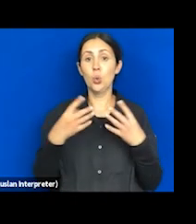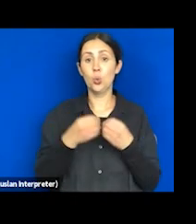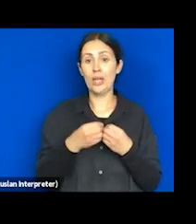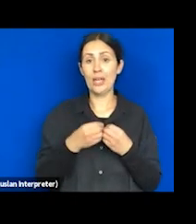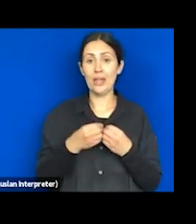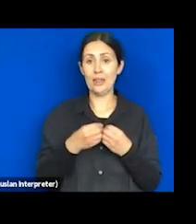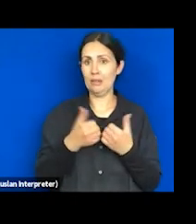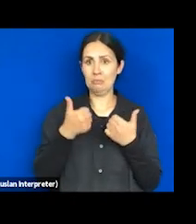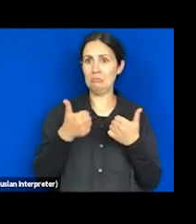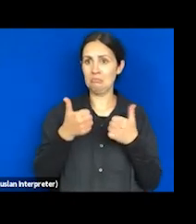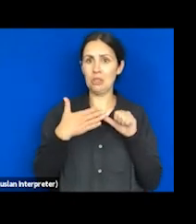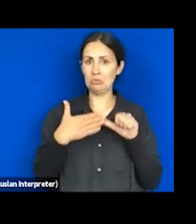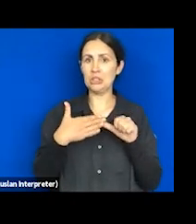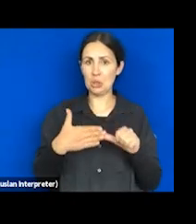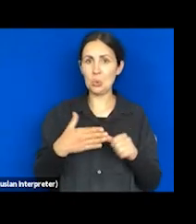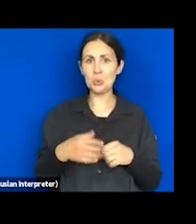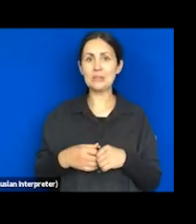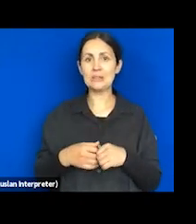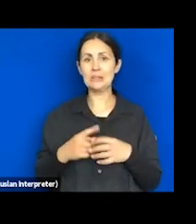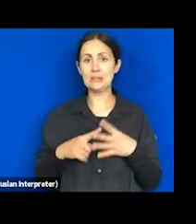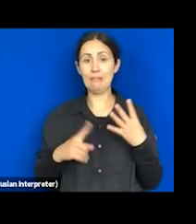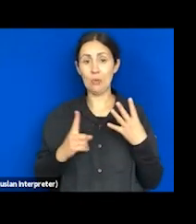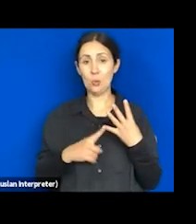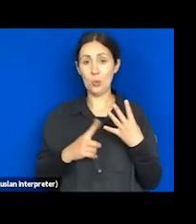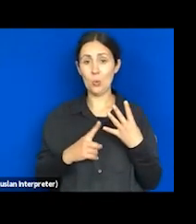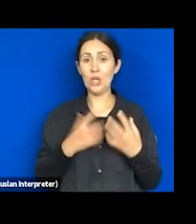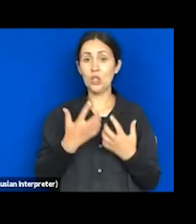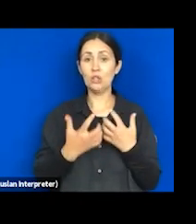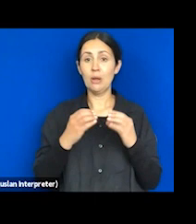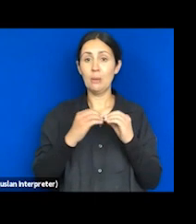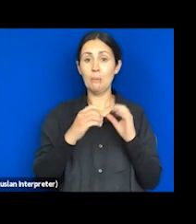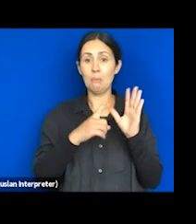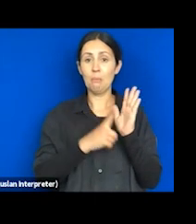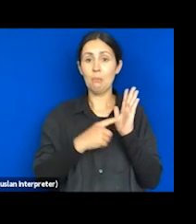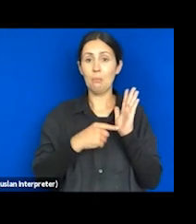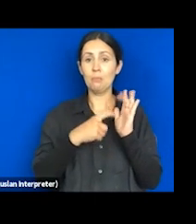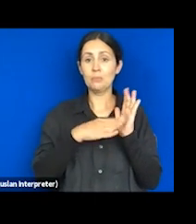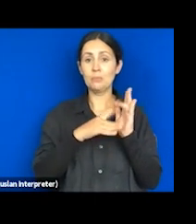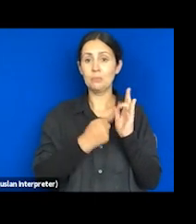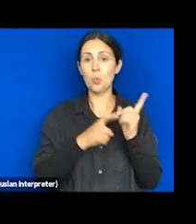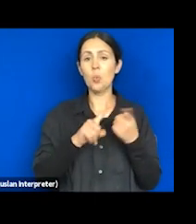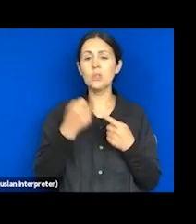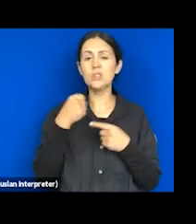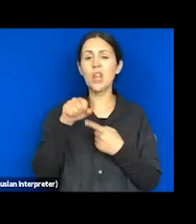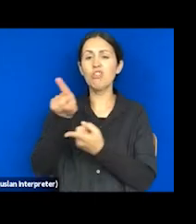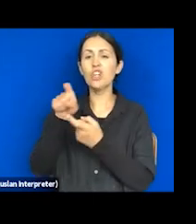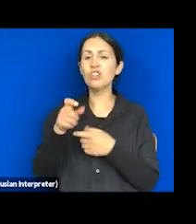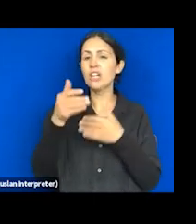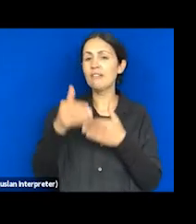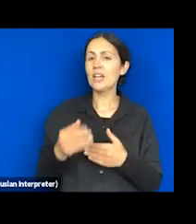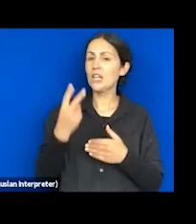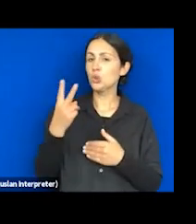very positive results, I hear. And University of Baltimore still recruiting phase 2 smoking cessation